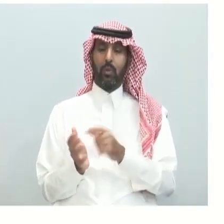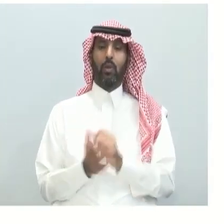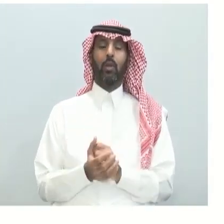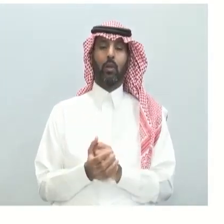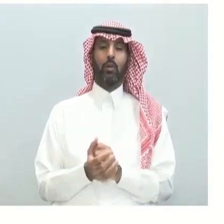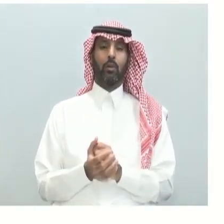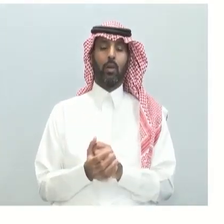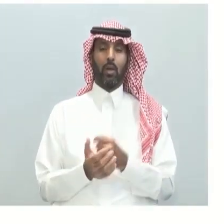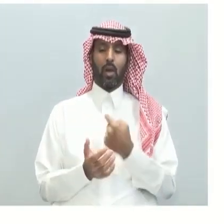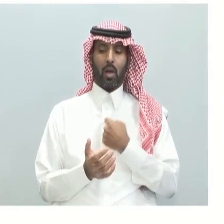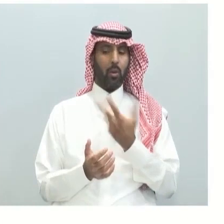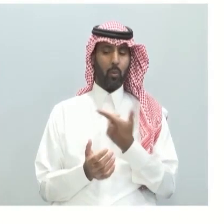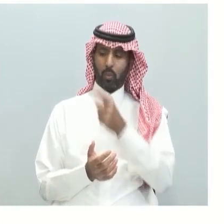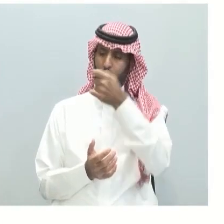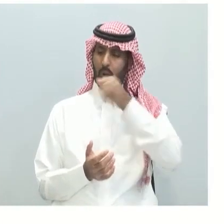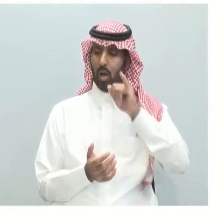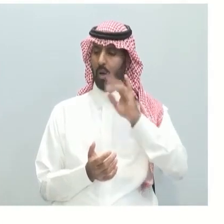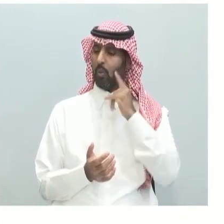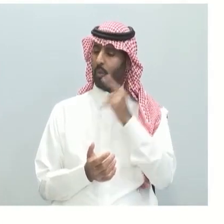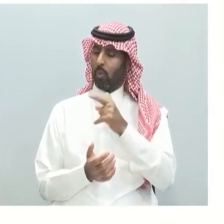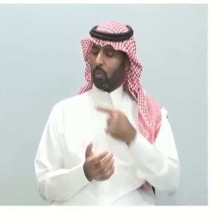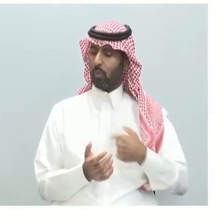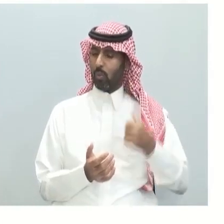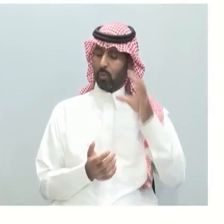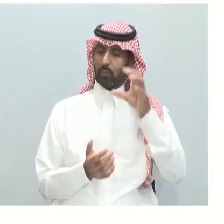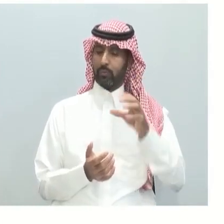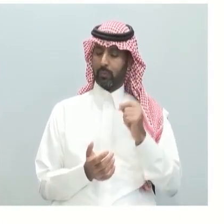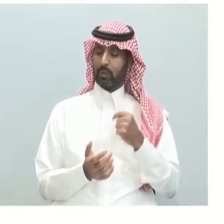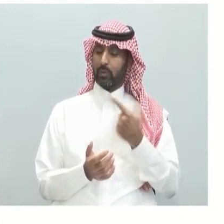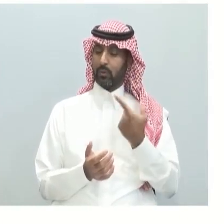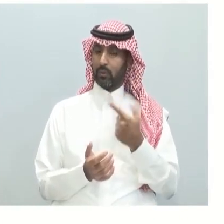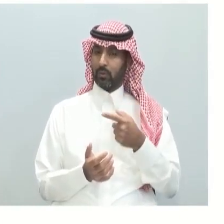paragraph. I, you, he or she, and so on. And what's the effect?